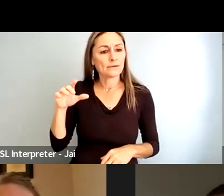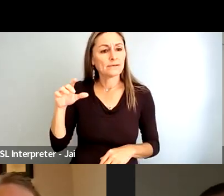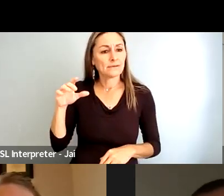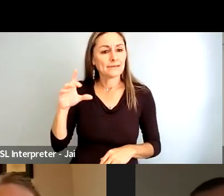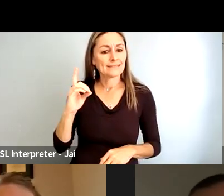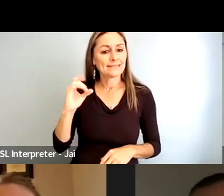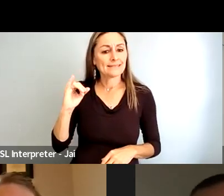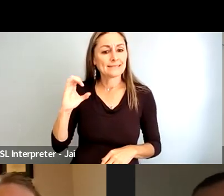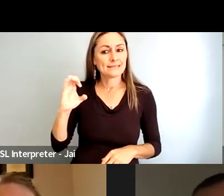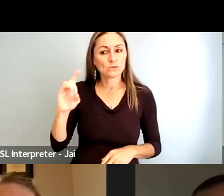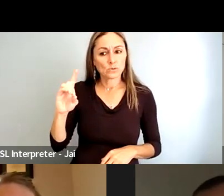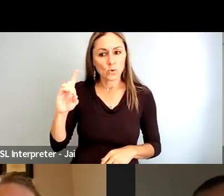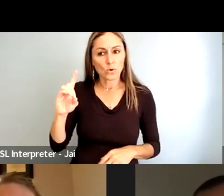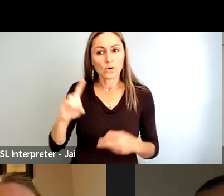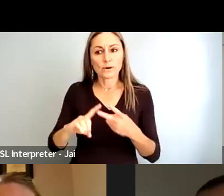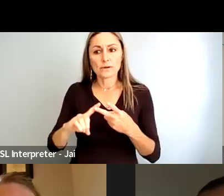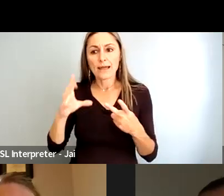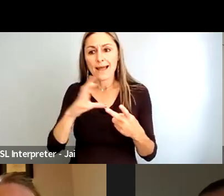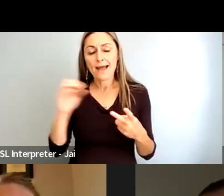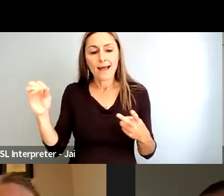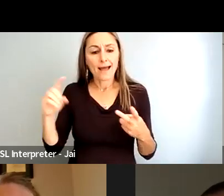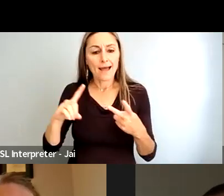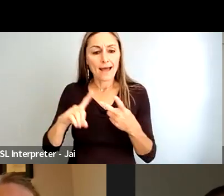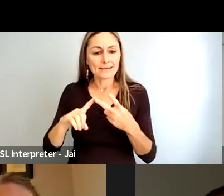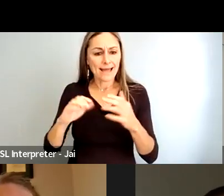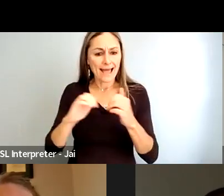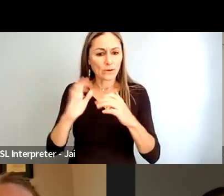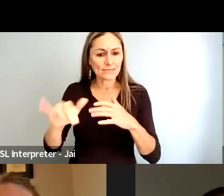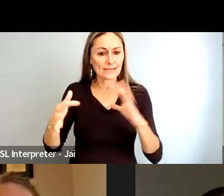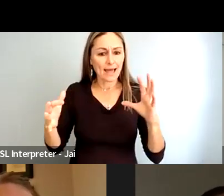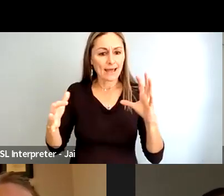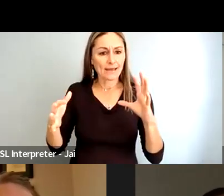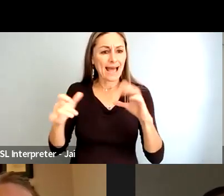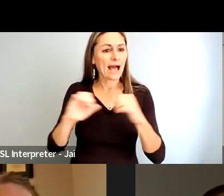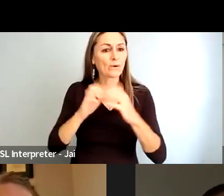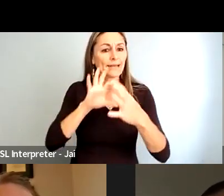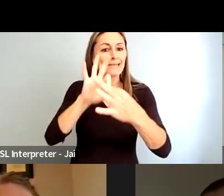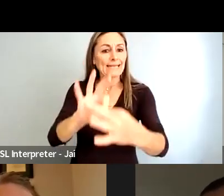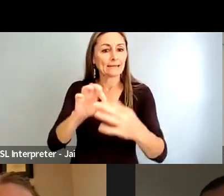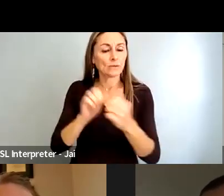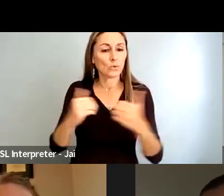how the program is connecting with youth on Discord?